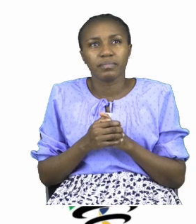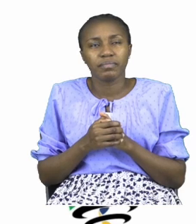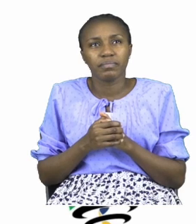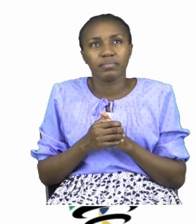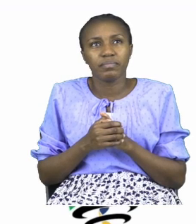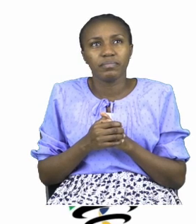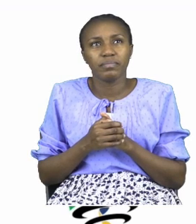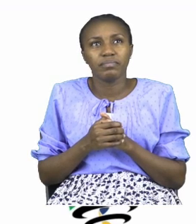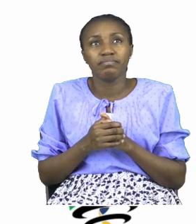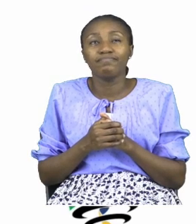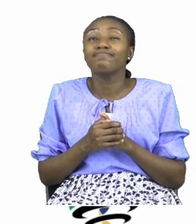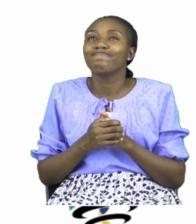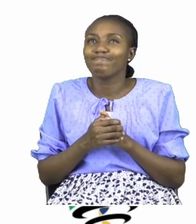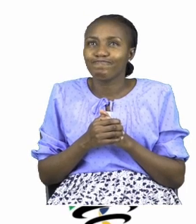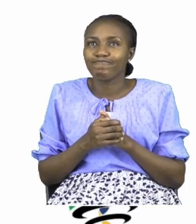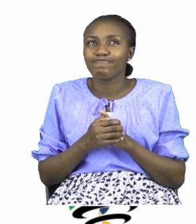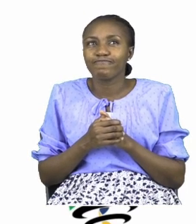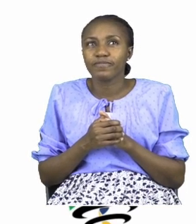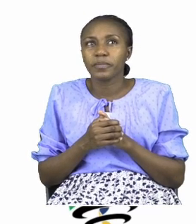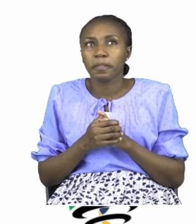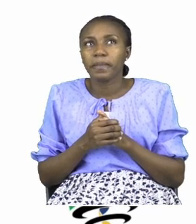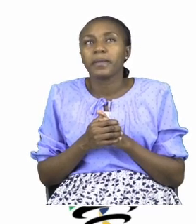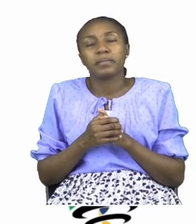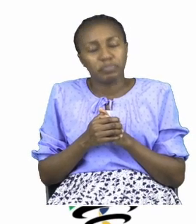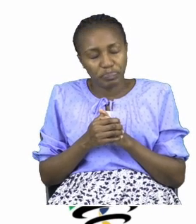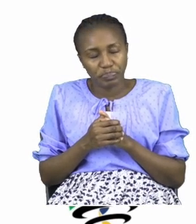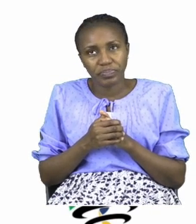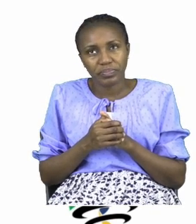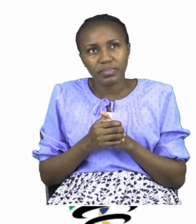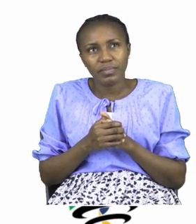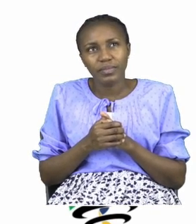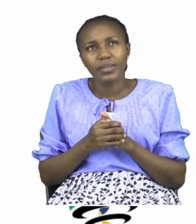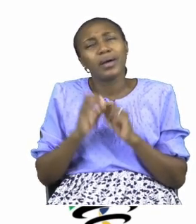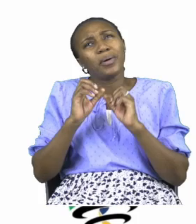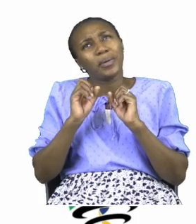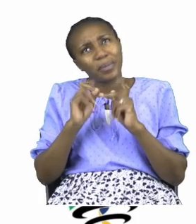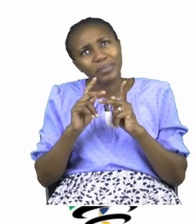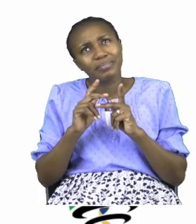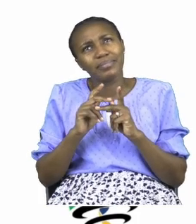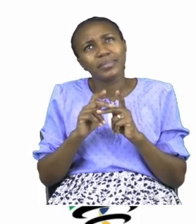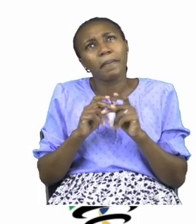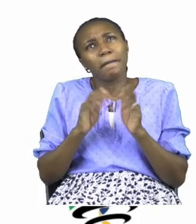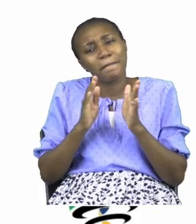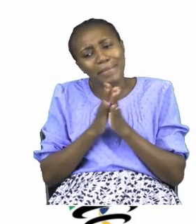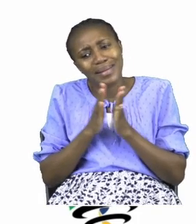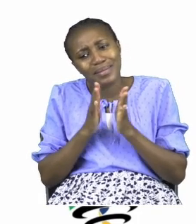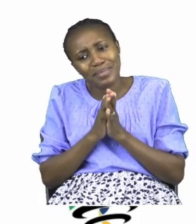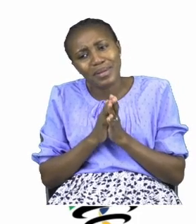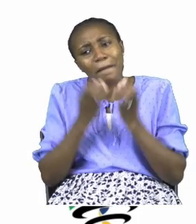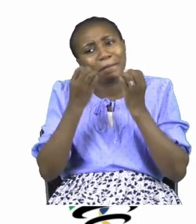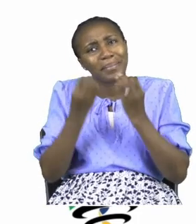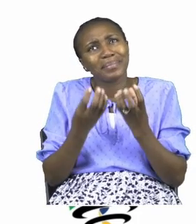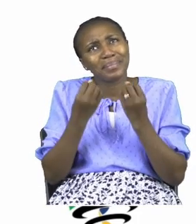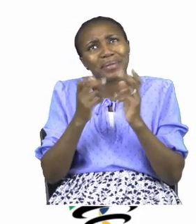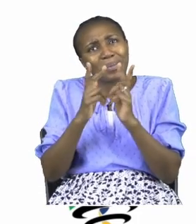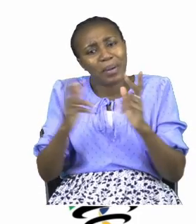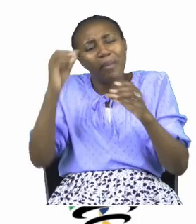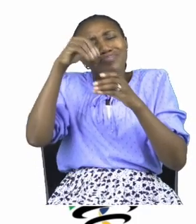from? I want a lot of people to get involved in